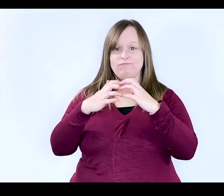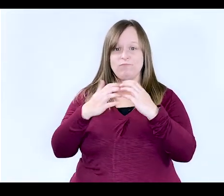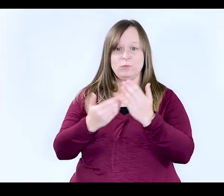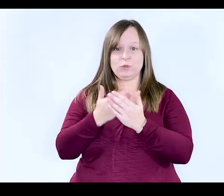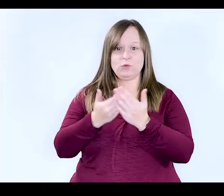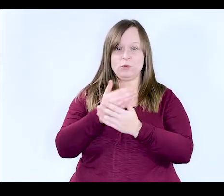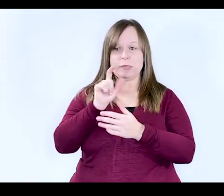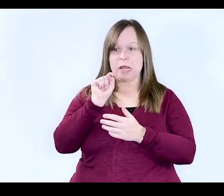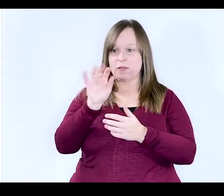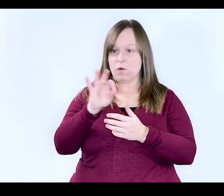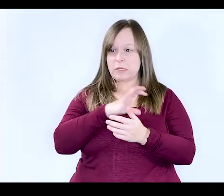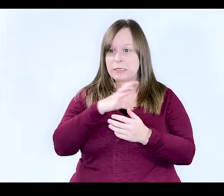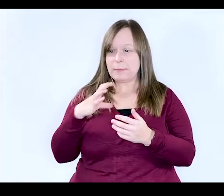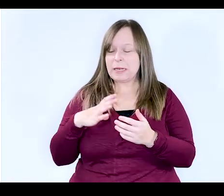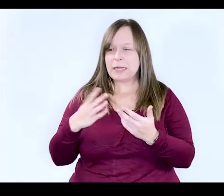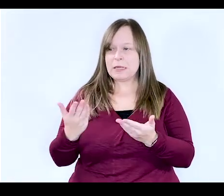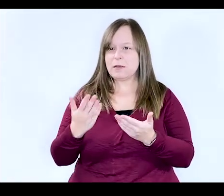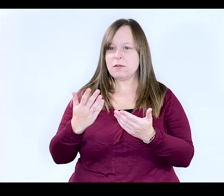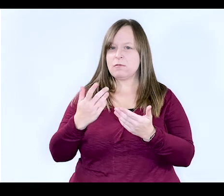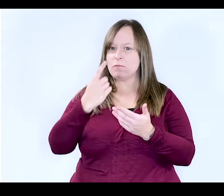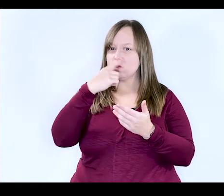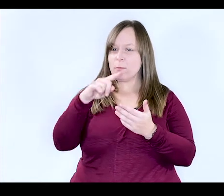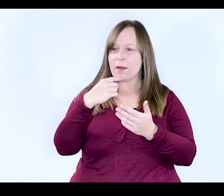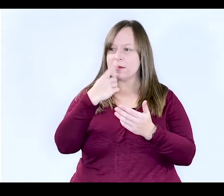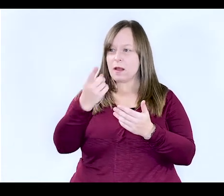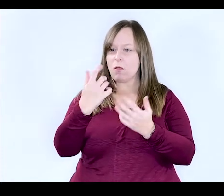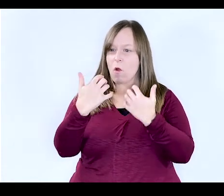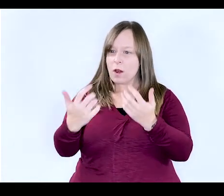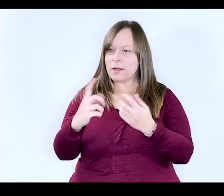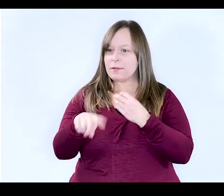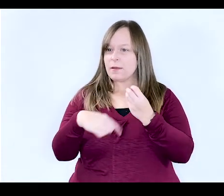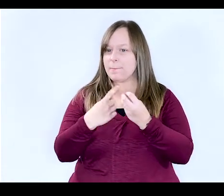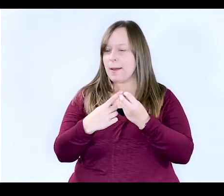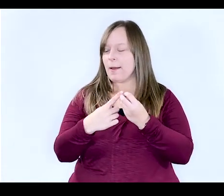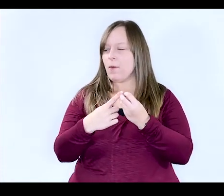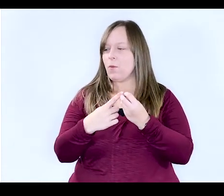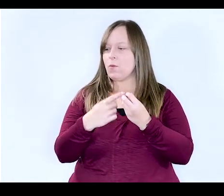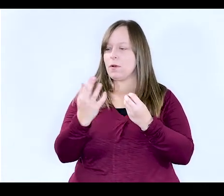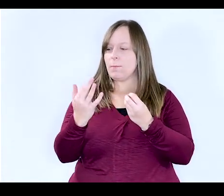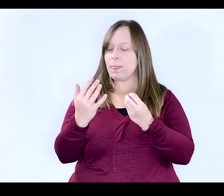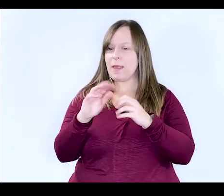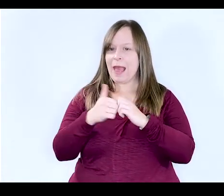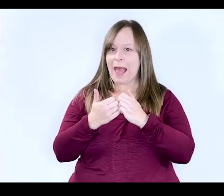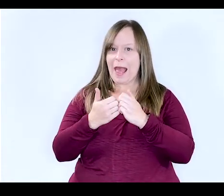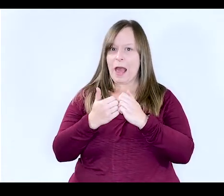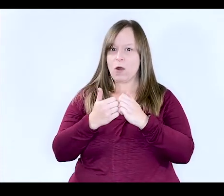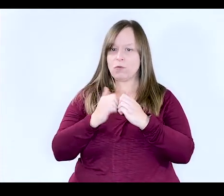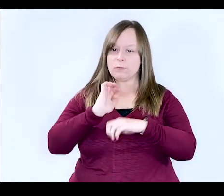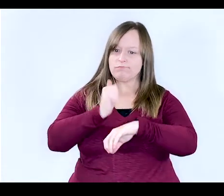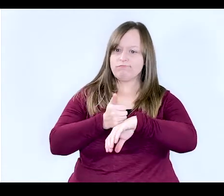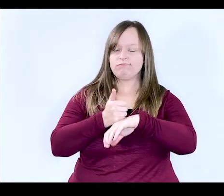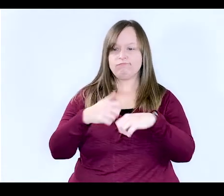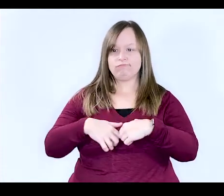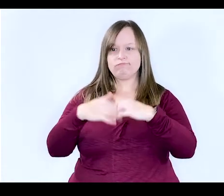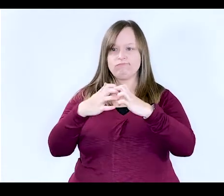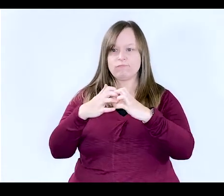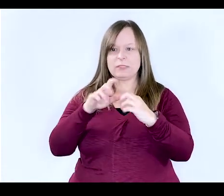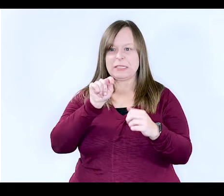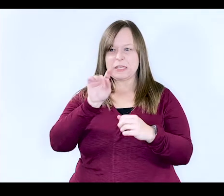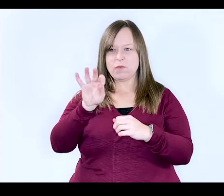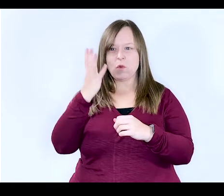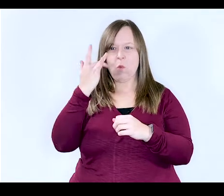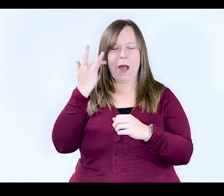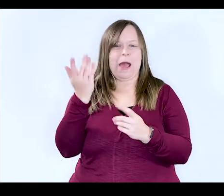creation of this task force, can you talk to the audience a little bit about how we went about creating it